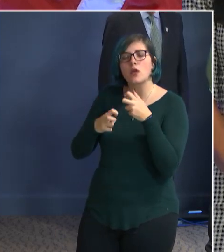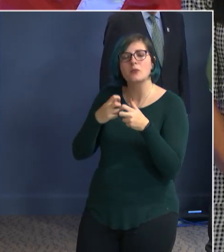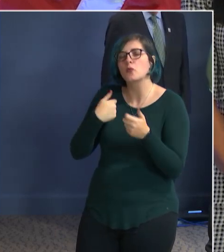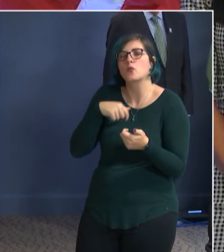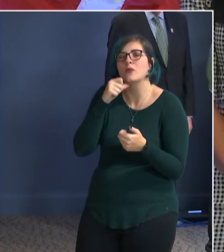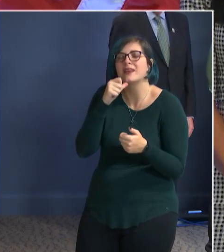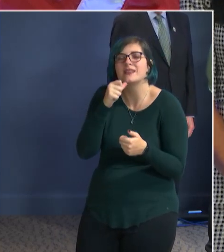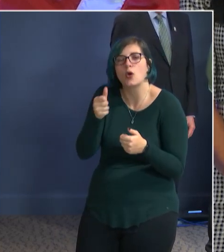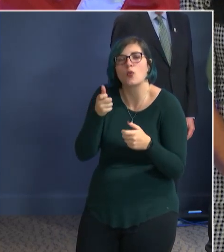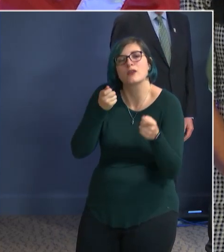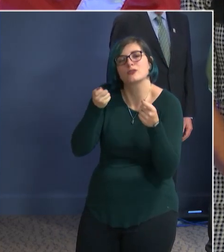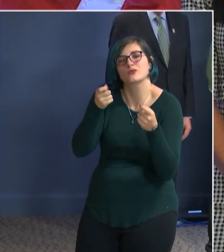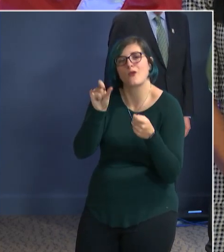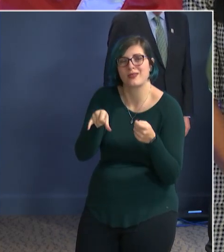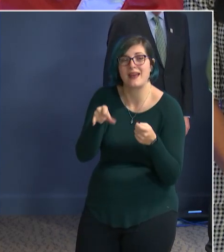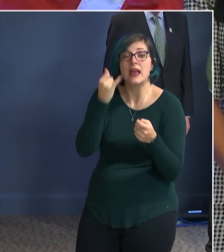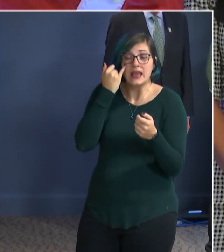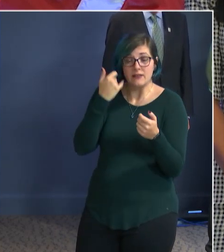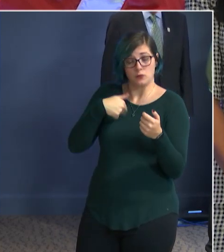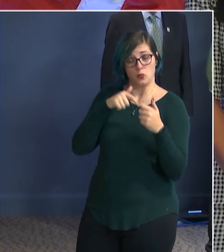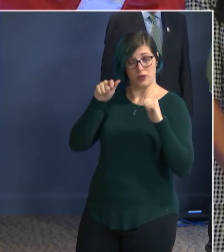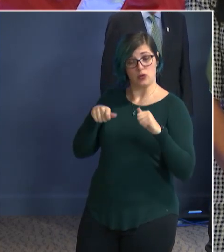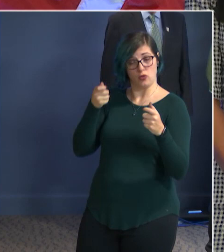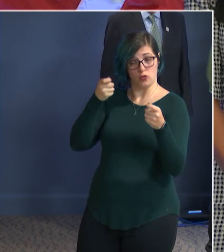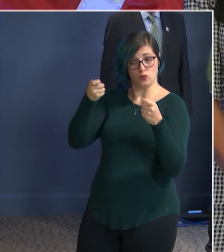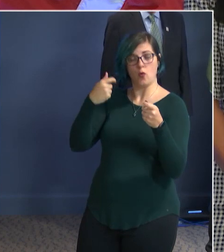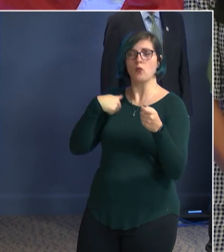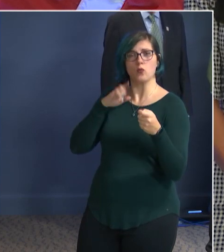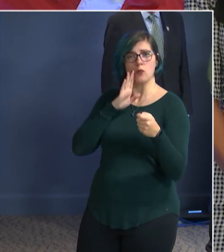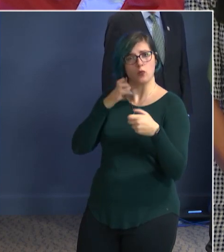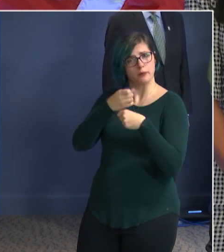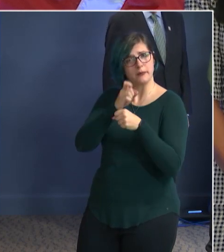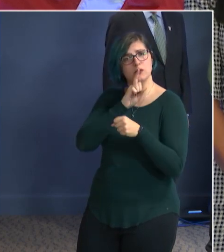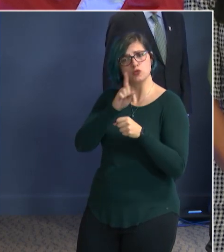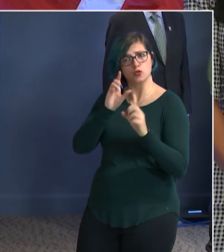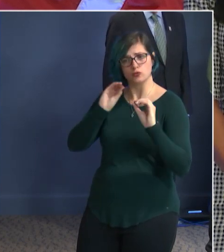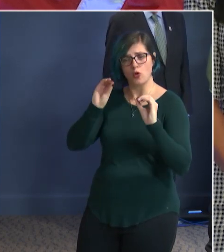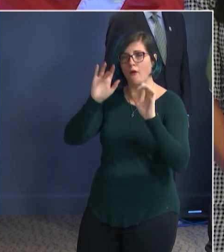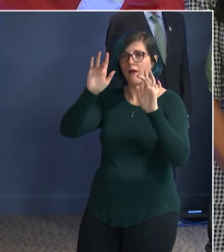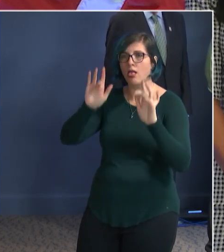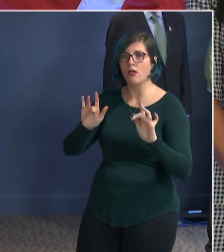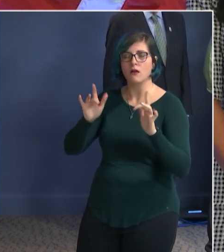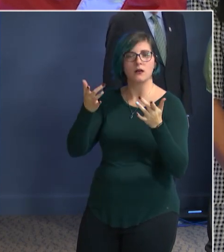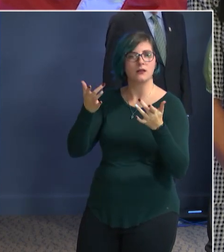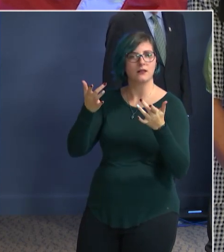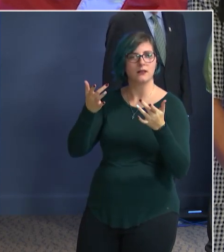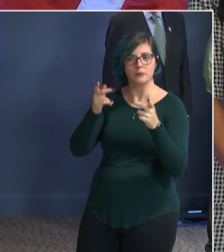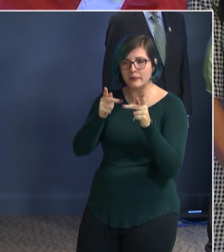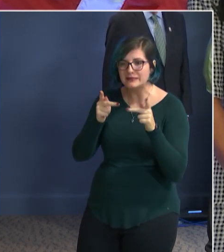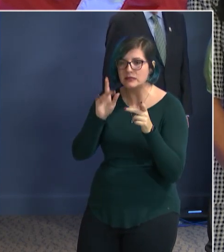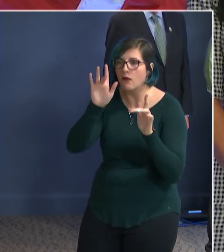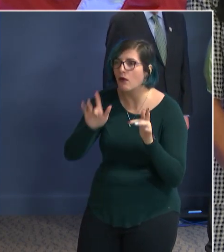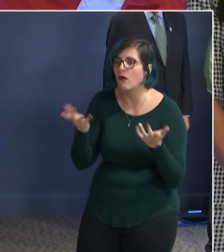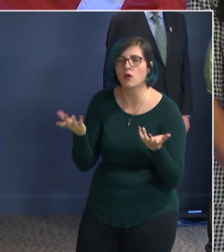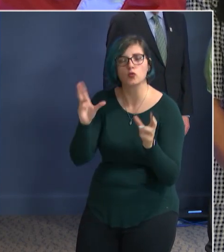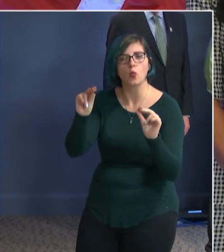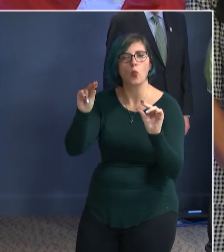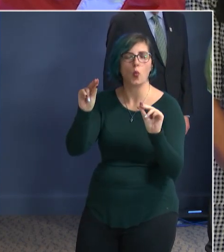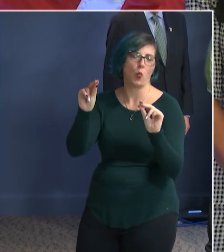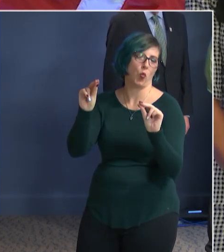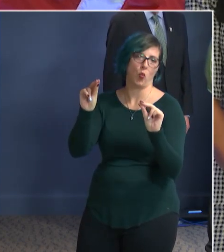controlled it, we could make sure that we didn't have vacancies or for as long as we've had with the